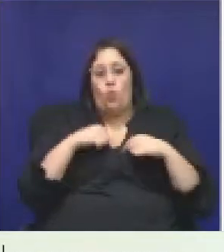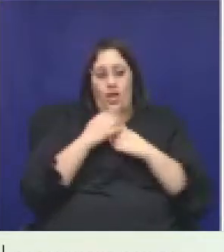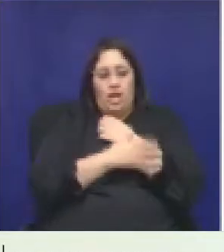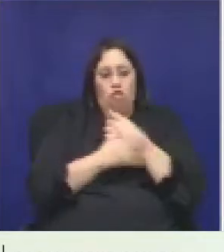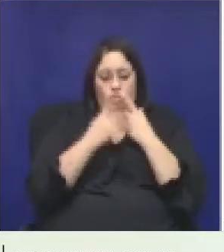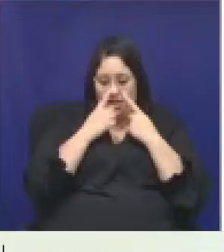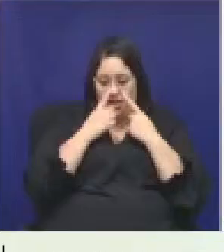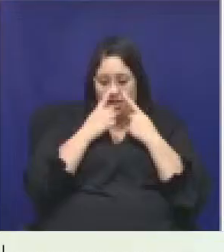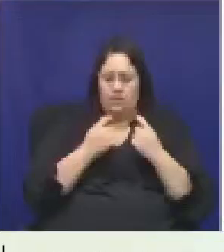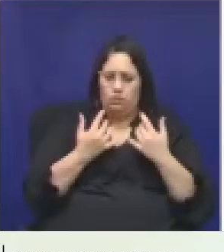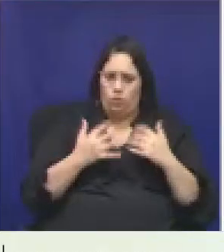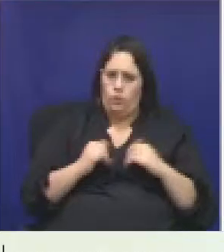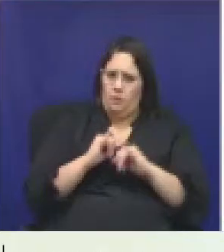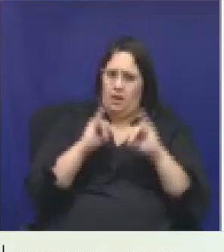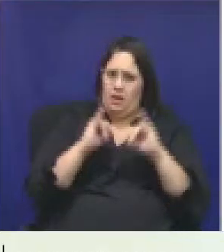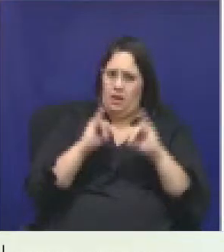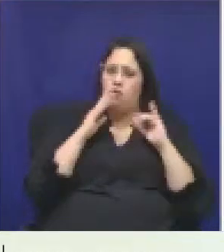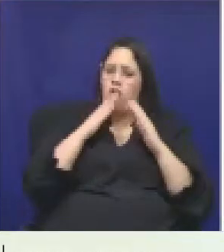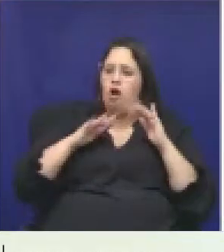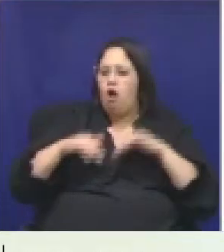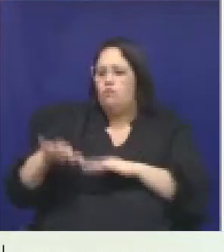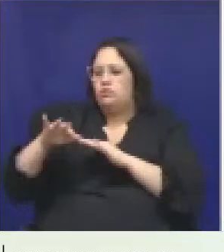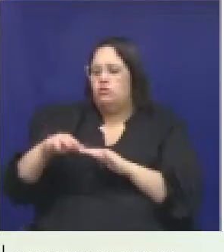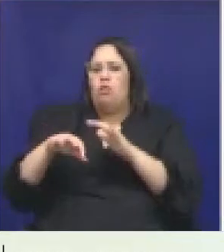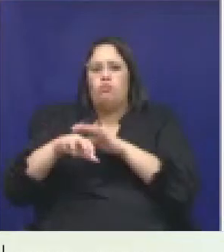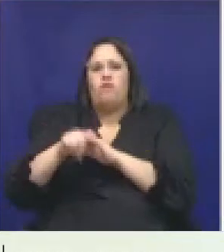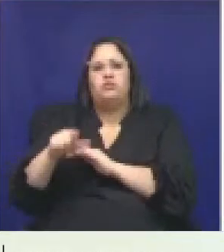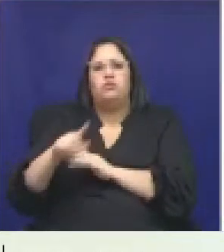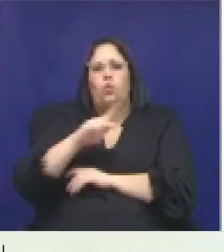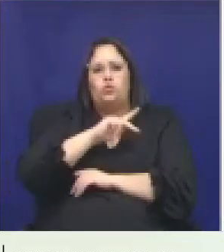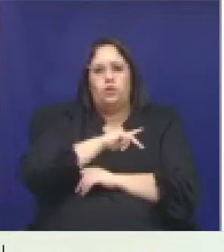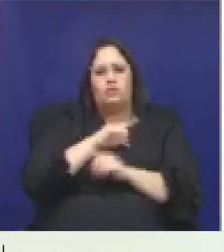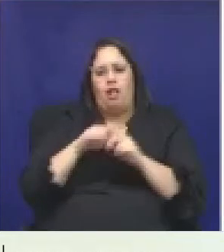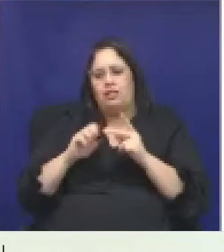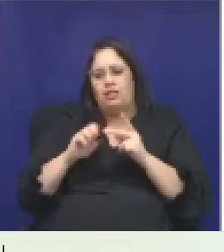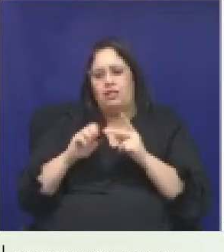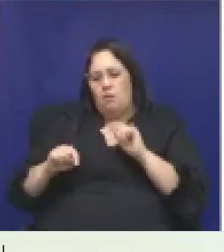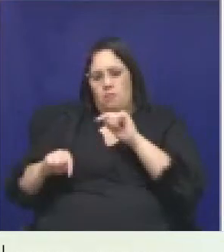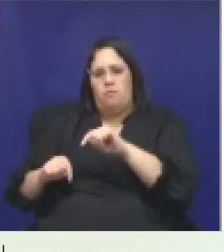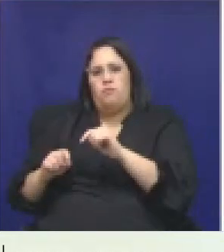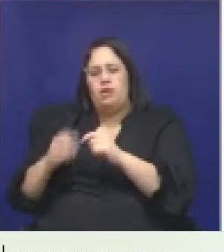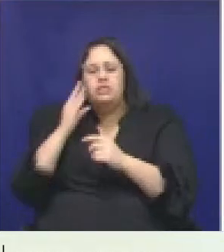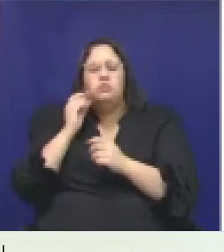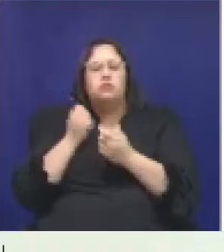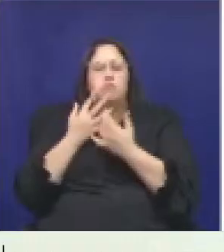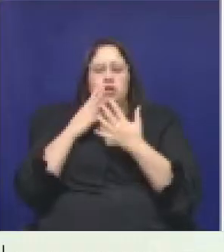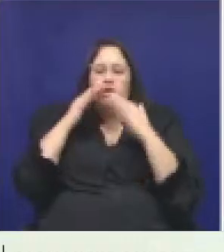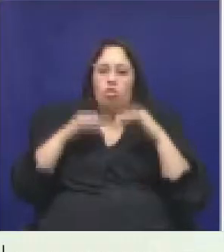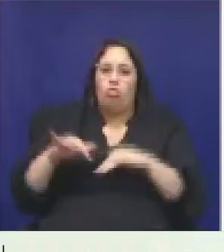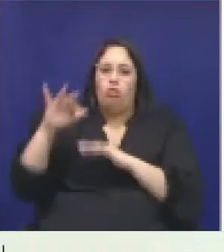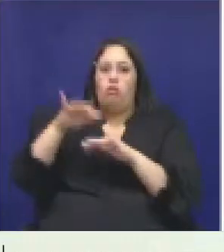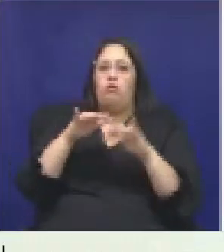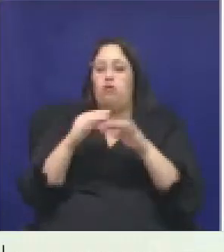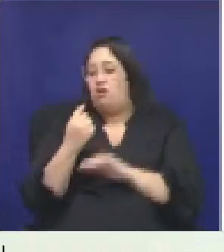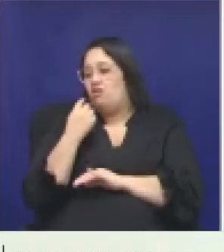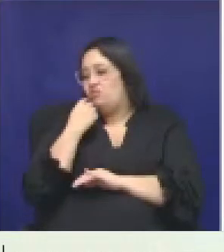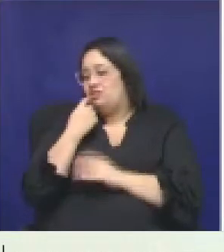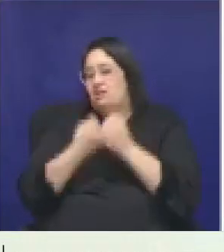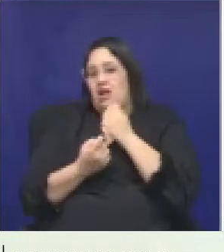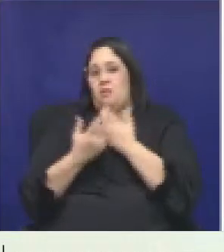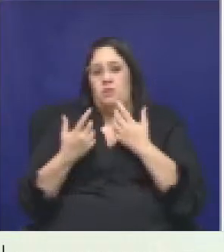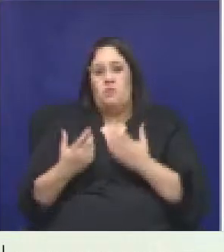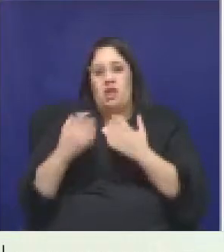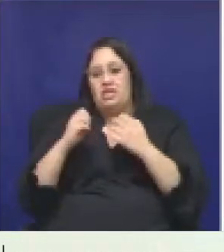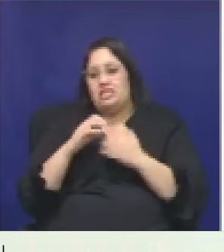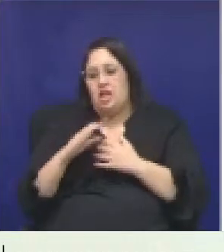tragic, particularly for the coastal provinces such as KwaZulu-Natal and Eastern Cape, which have experienced multiple floods, with the recent one in Eastern